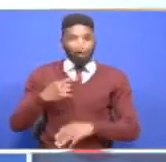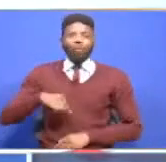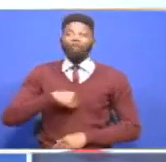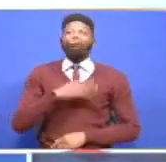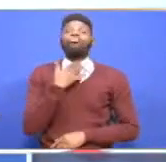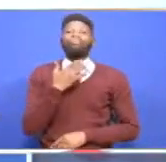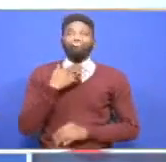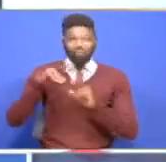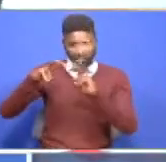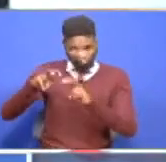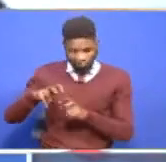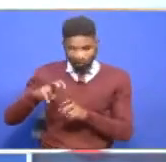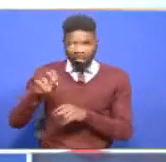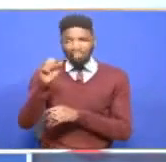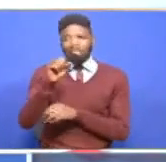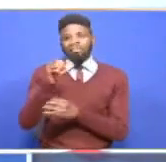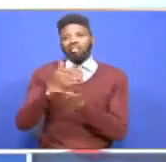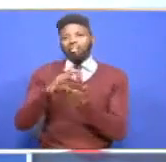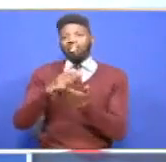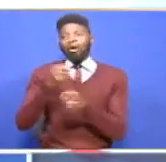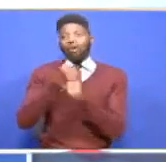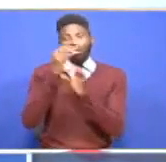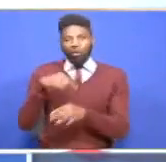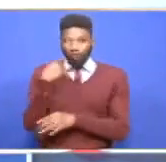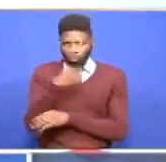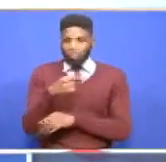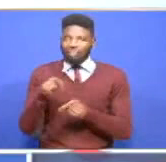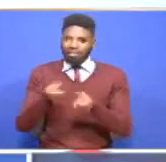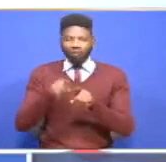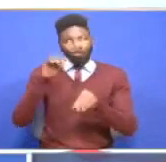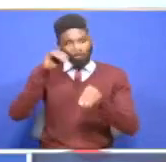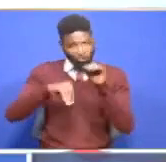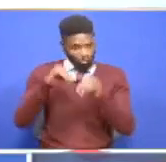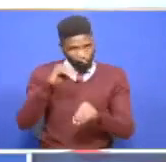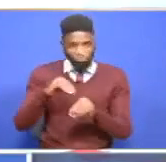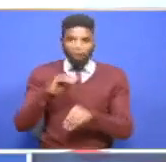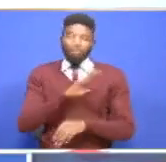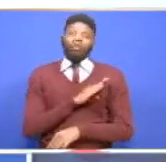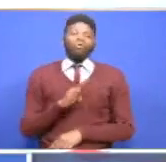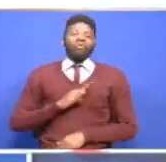were. Ndio pia wachague representation kwa hiyo board.